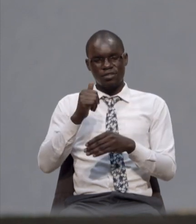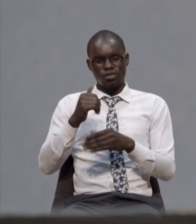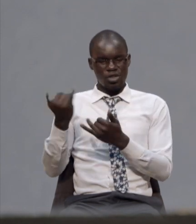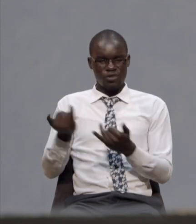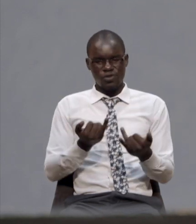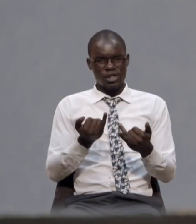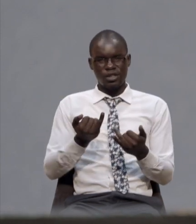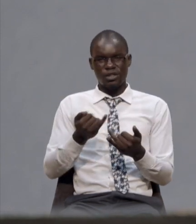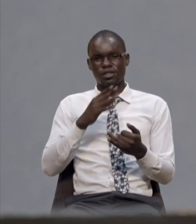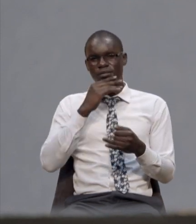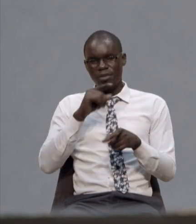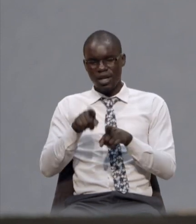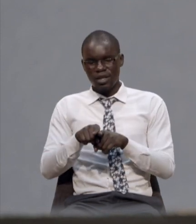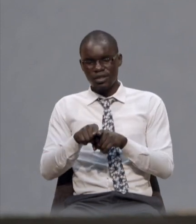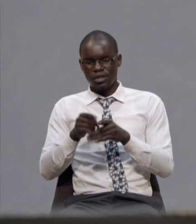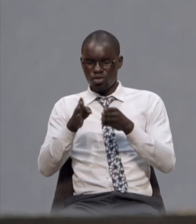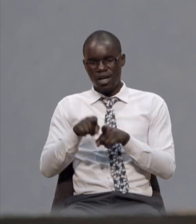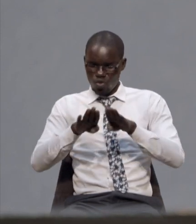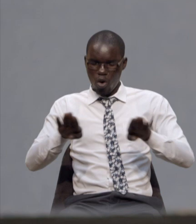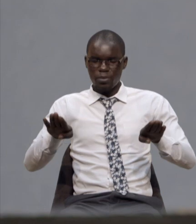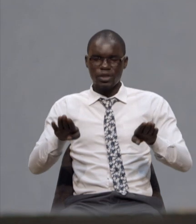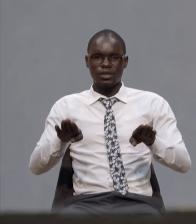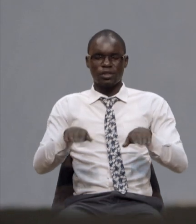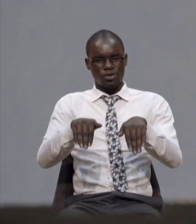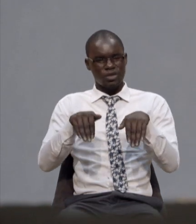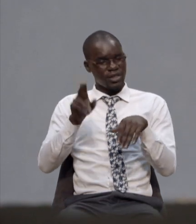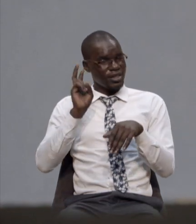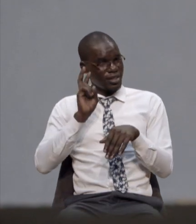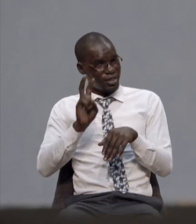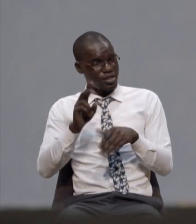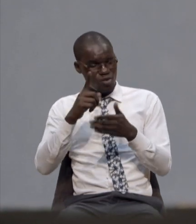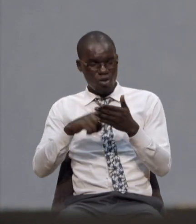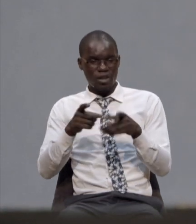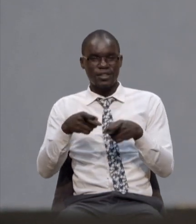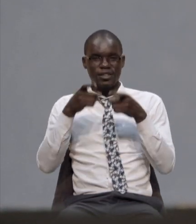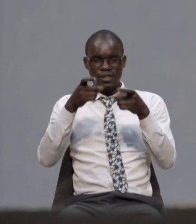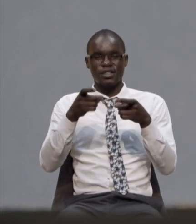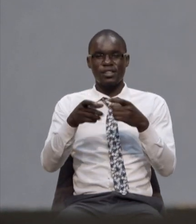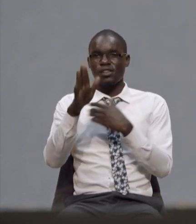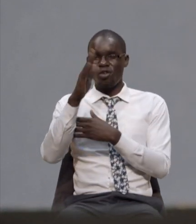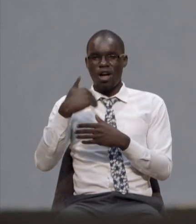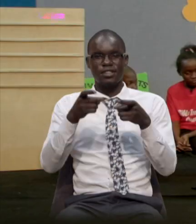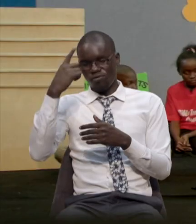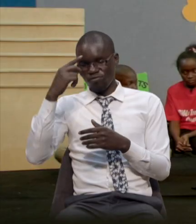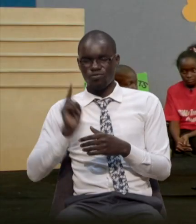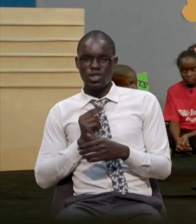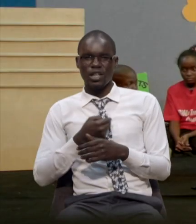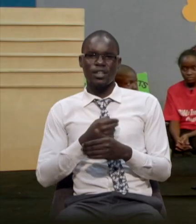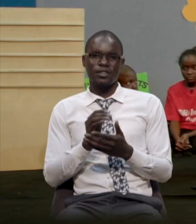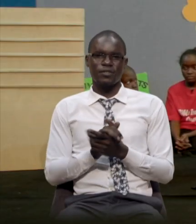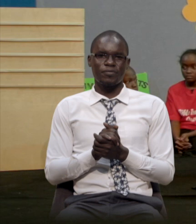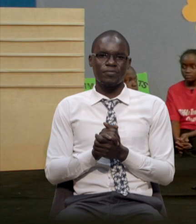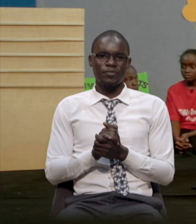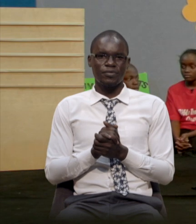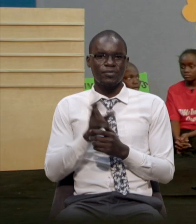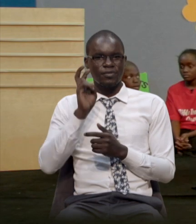this treasure box for us. And wait. Let's see today what treasure God is having for us. Aha, can